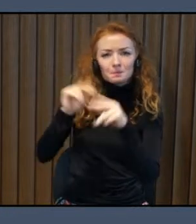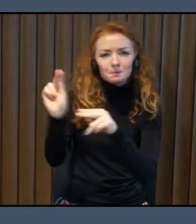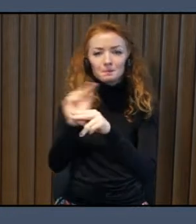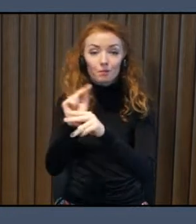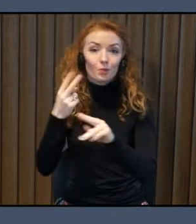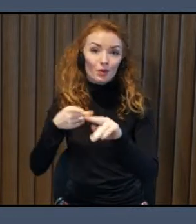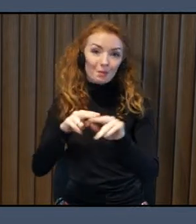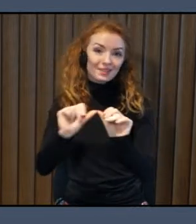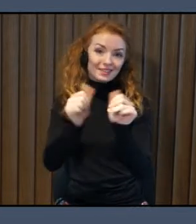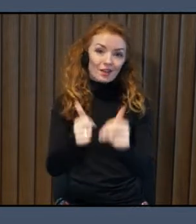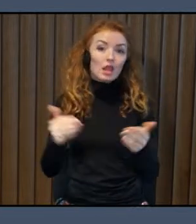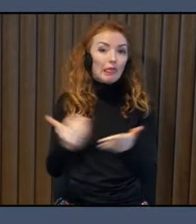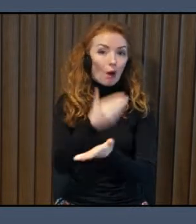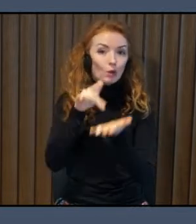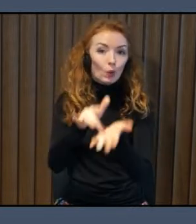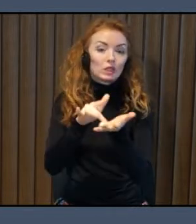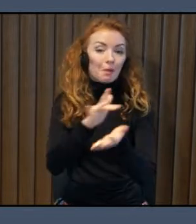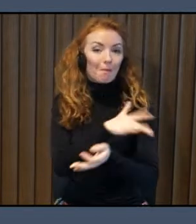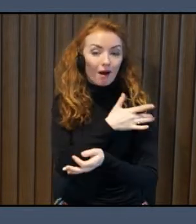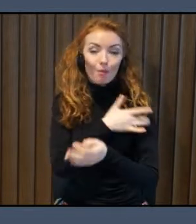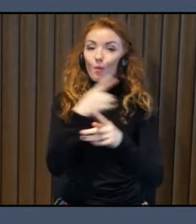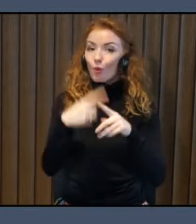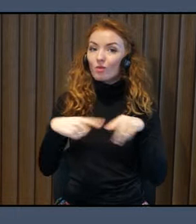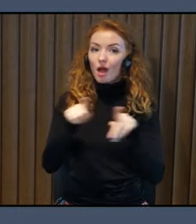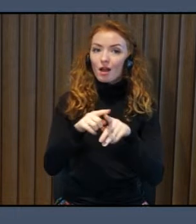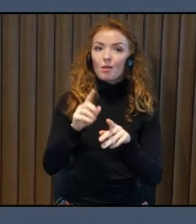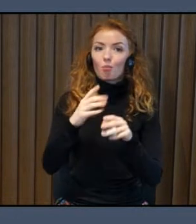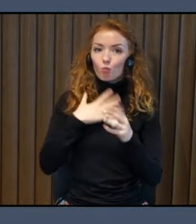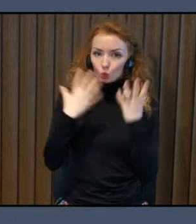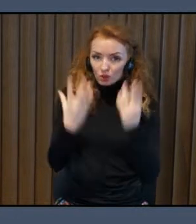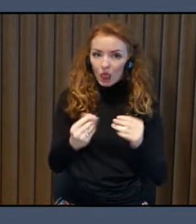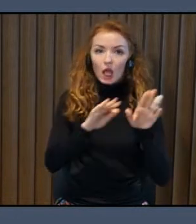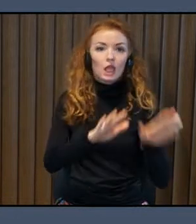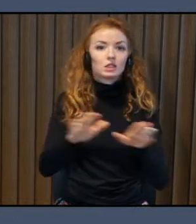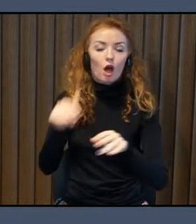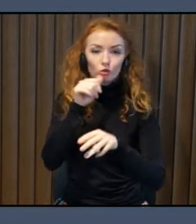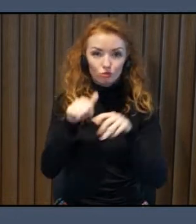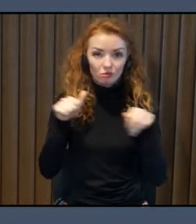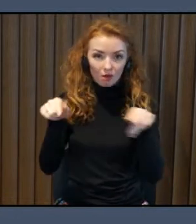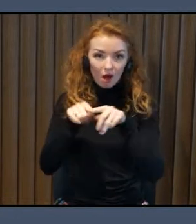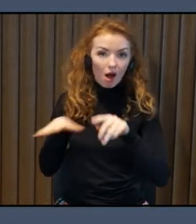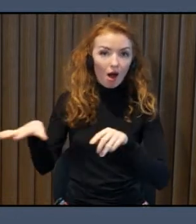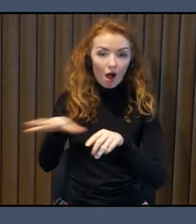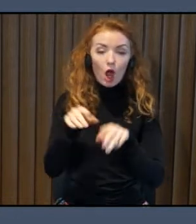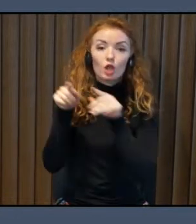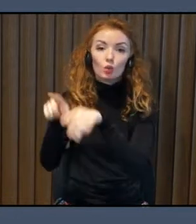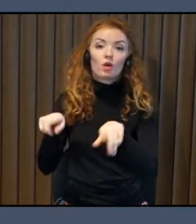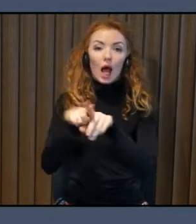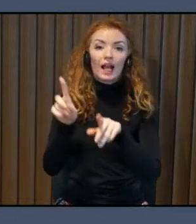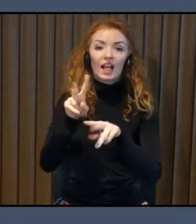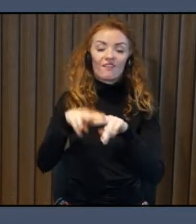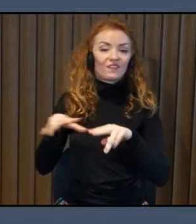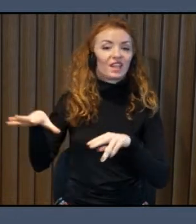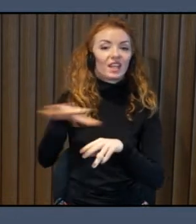was conserved, and also there are special tourism services offered,